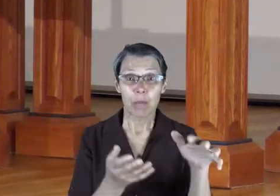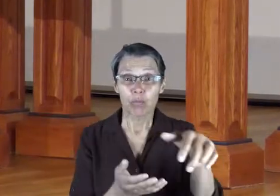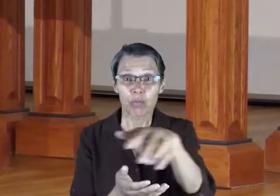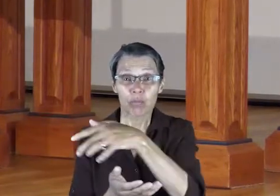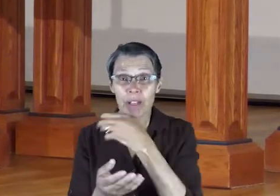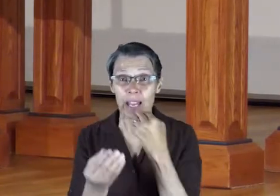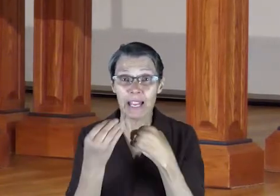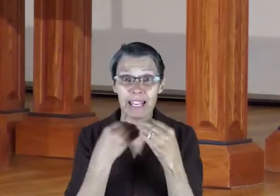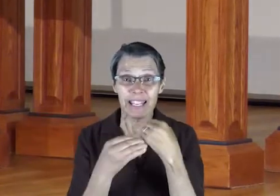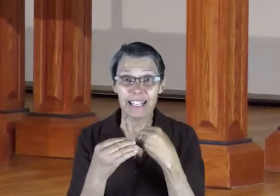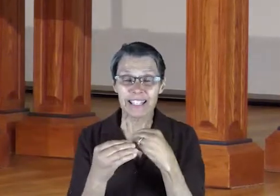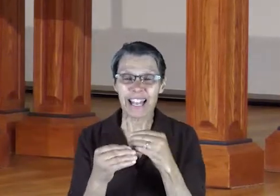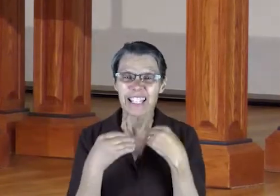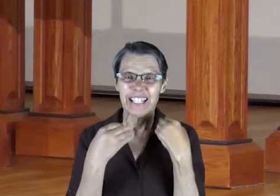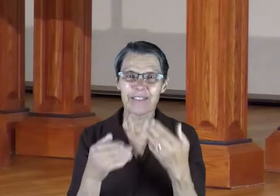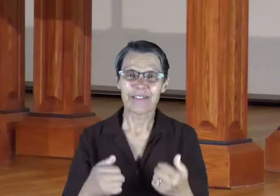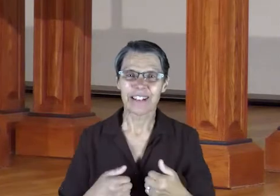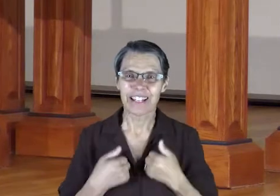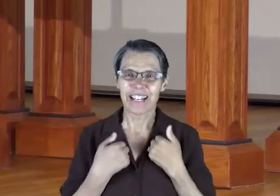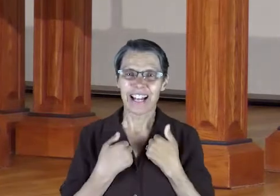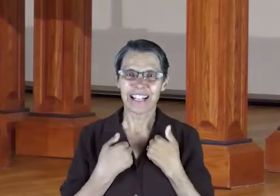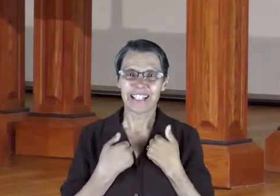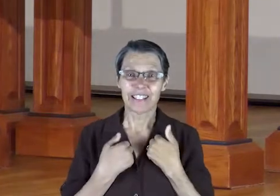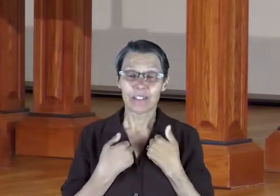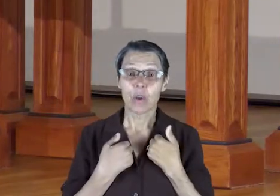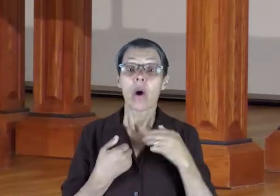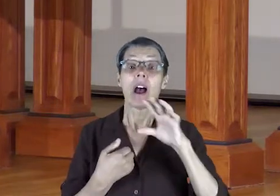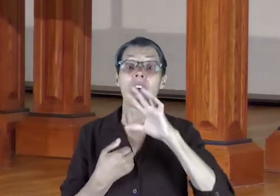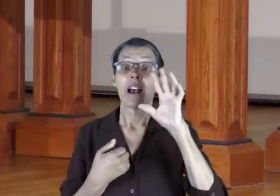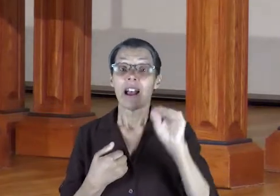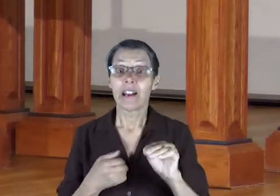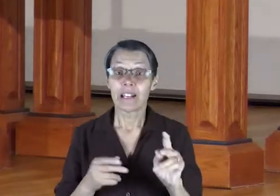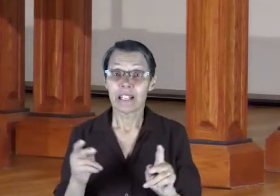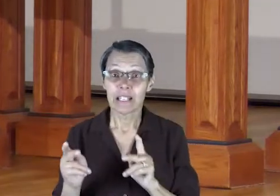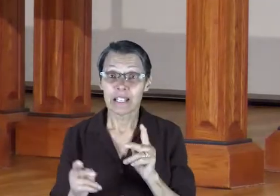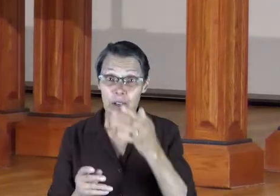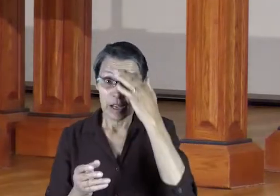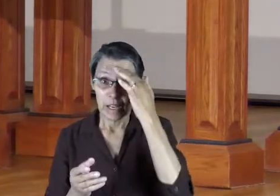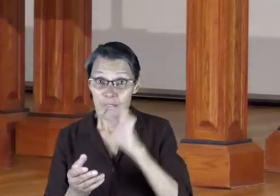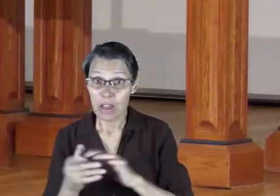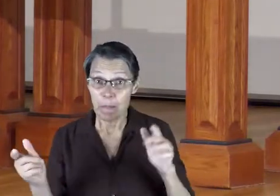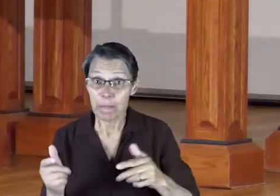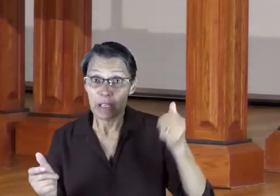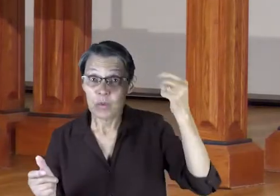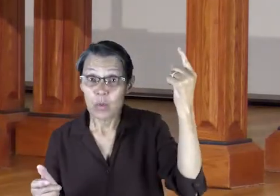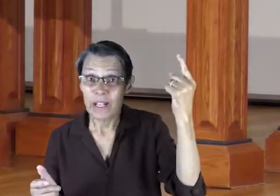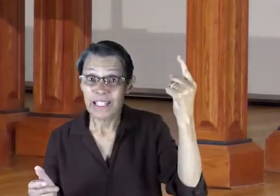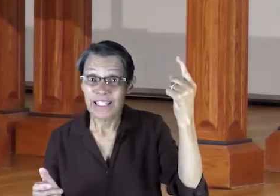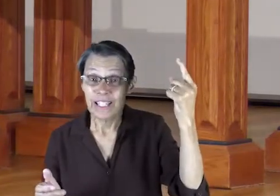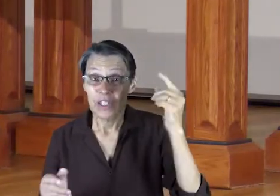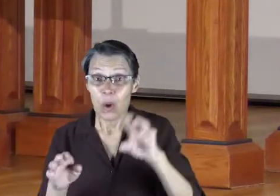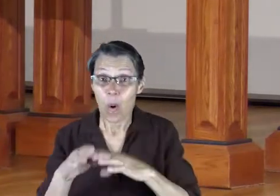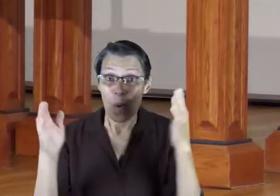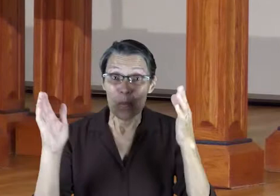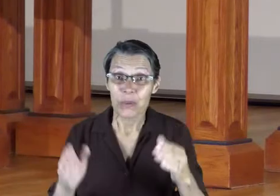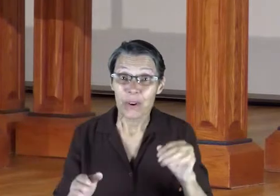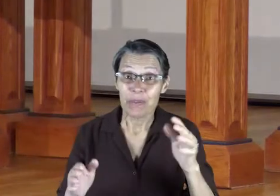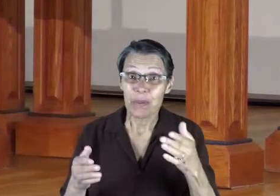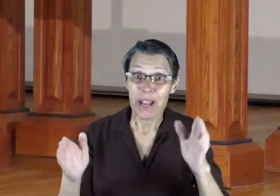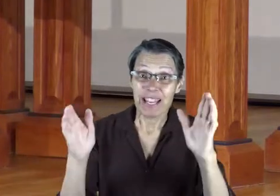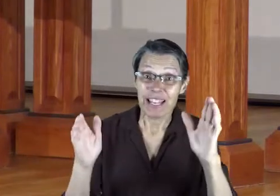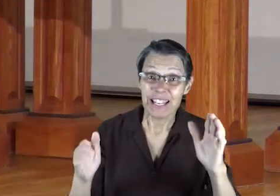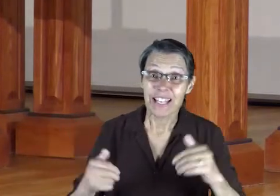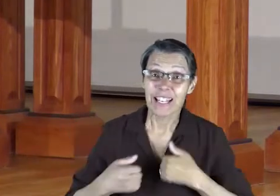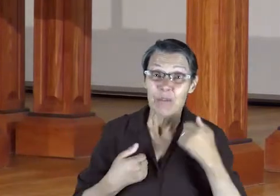them alive. So they believed that the opener of the way, they believed that the biggest one existed in the ground. And so when they